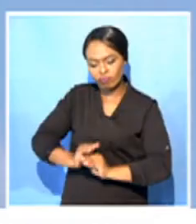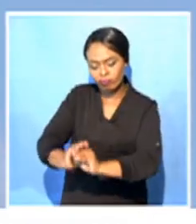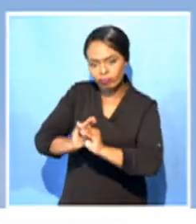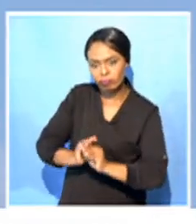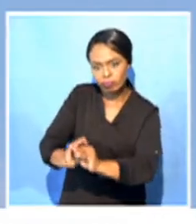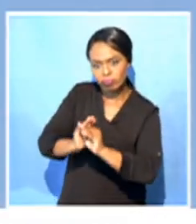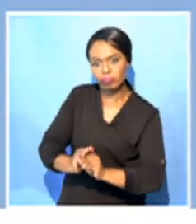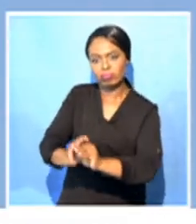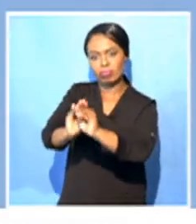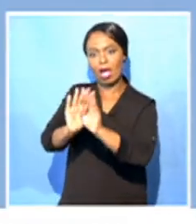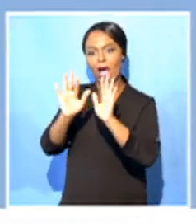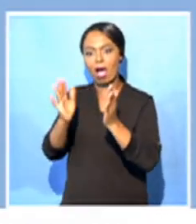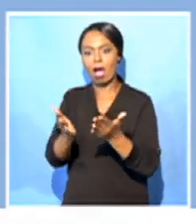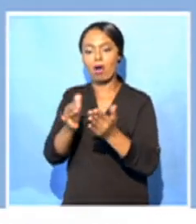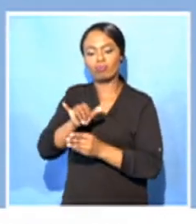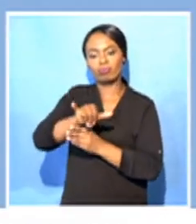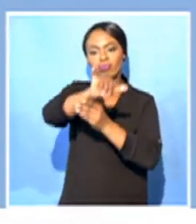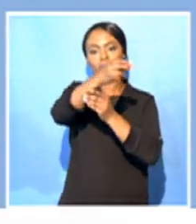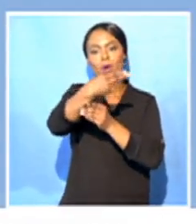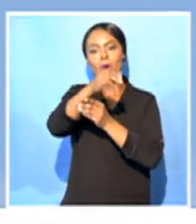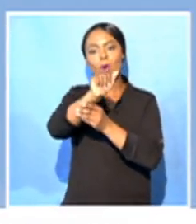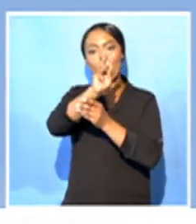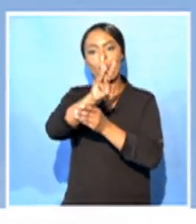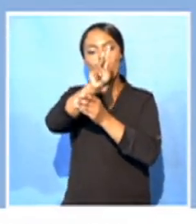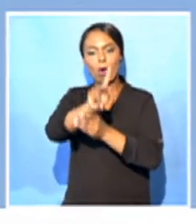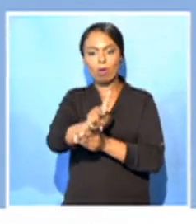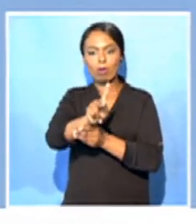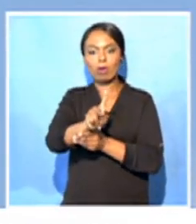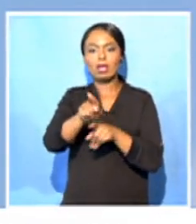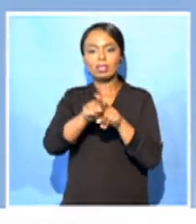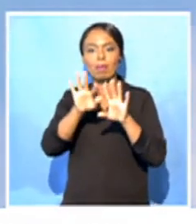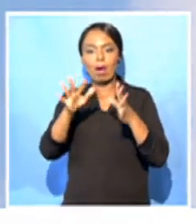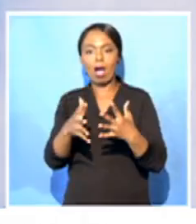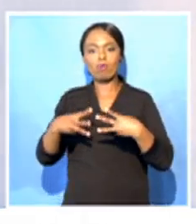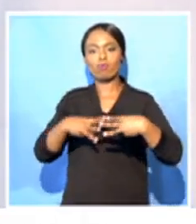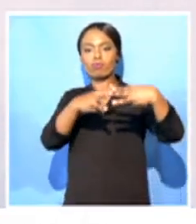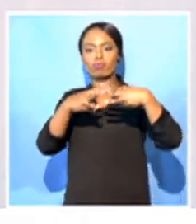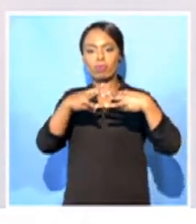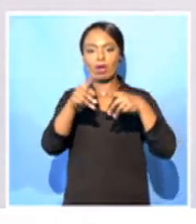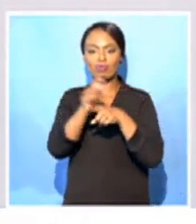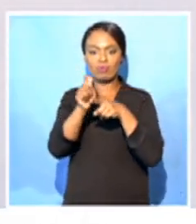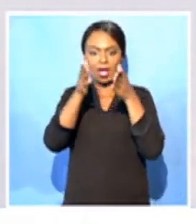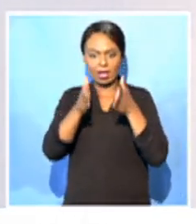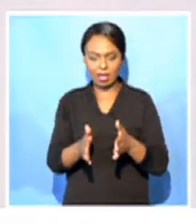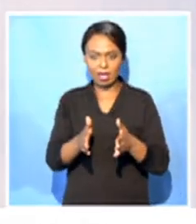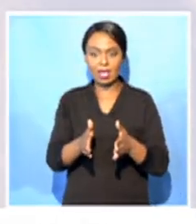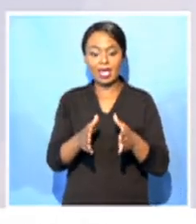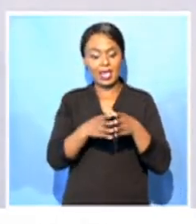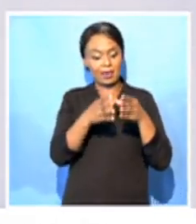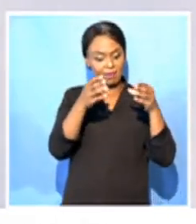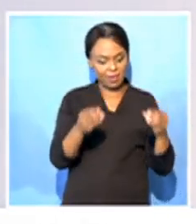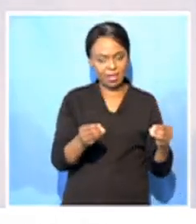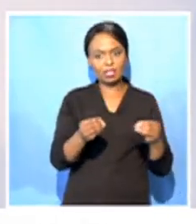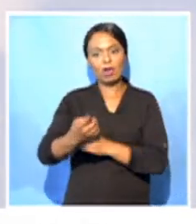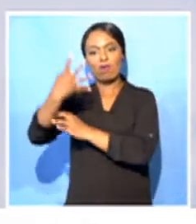seamlessly onto the Hawk lead-in fighter trainer, and from there into the Gripen